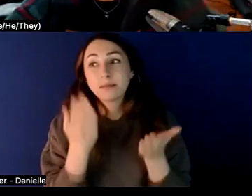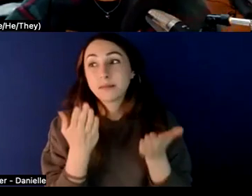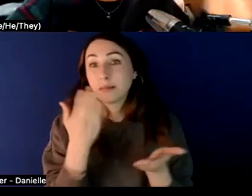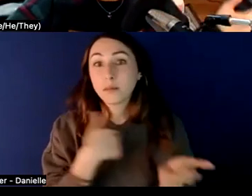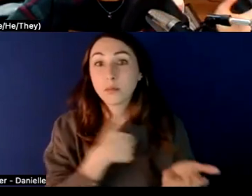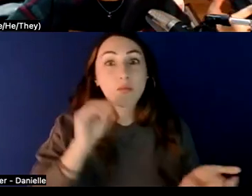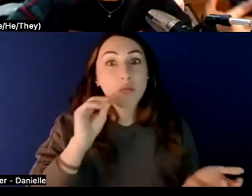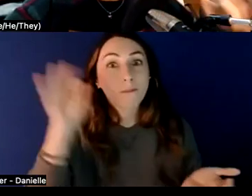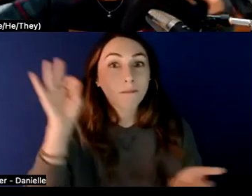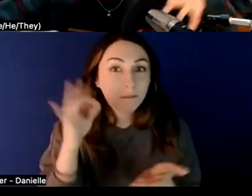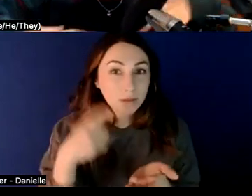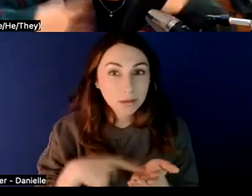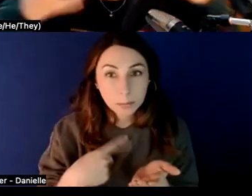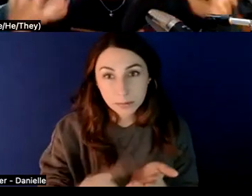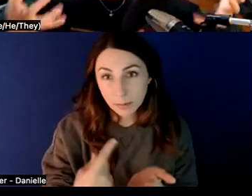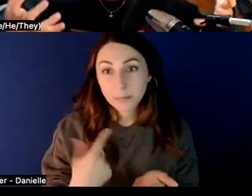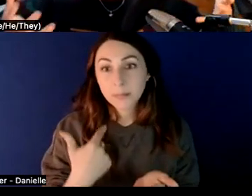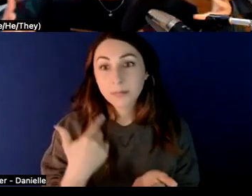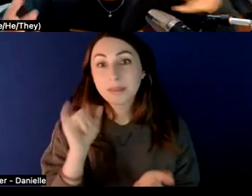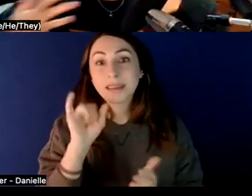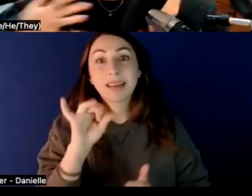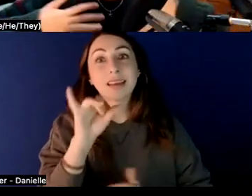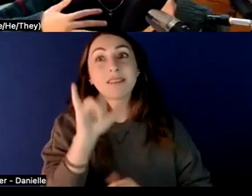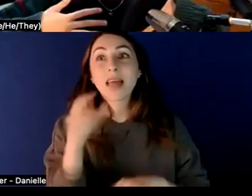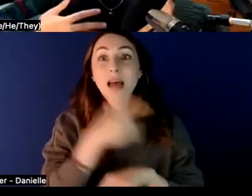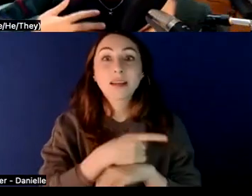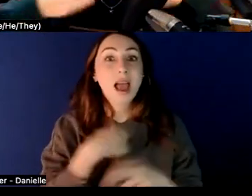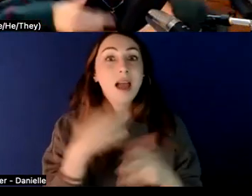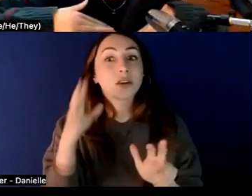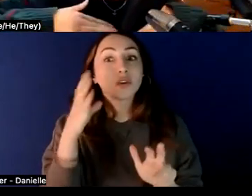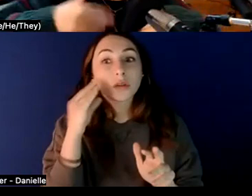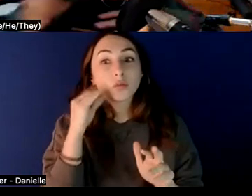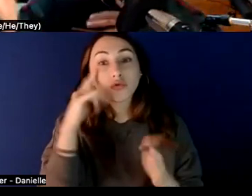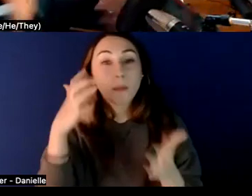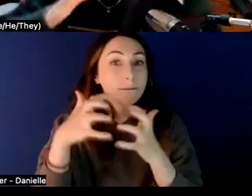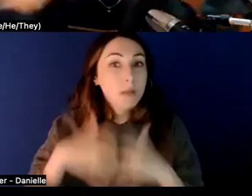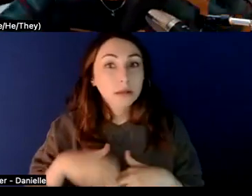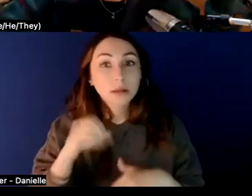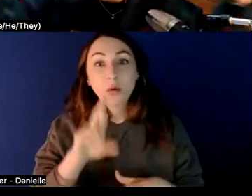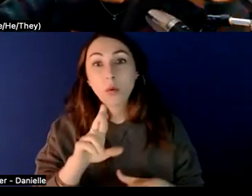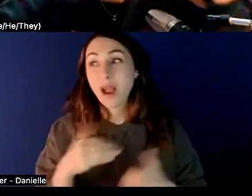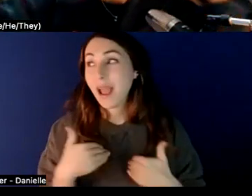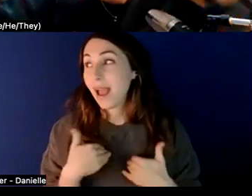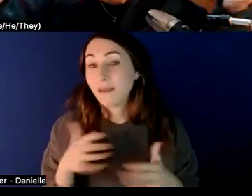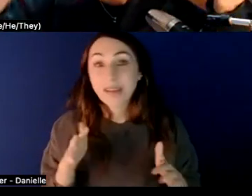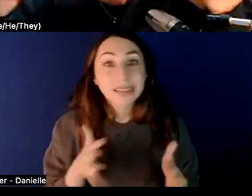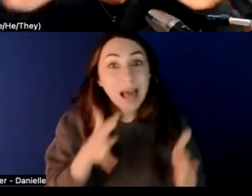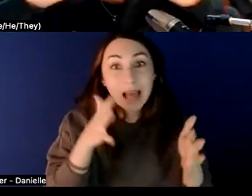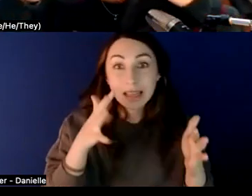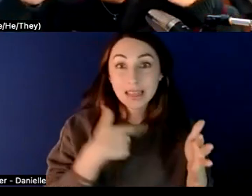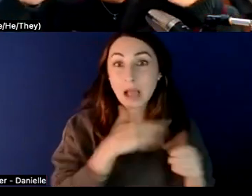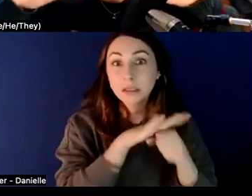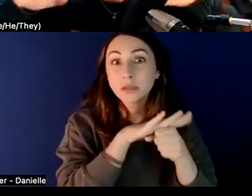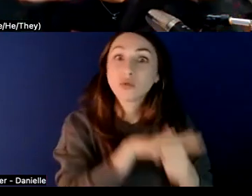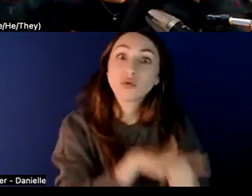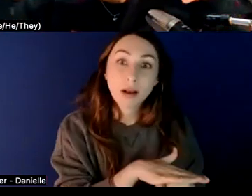I know days where if I've had a meltdown or I'm like suppressing anxiety, which is like 2 ends of the spectrum,